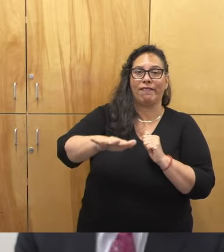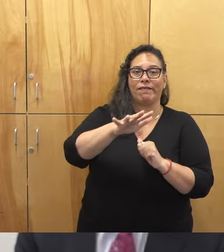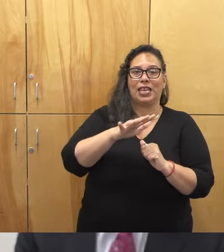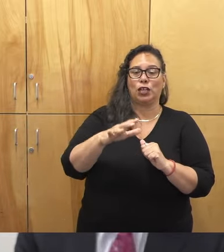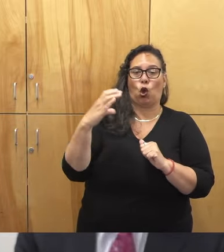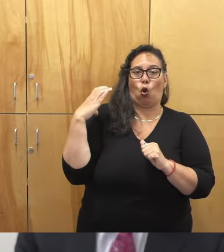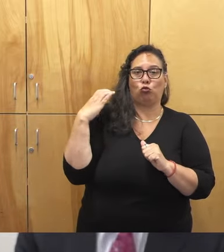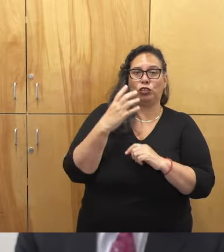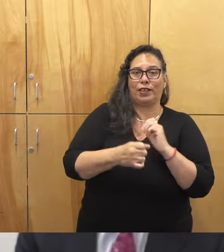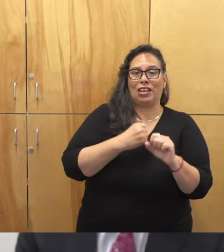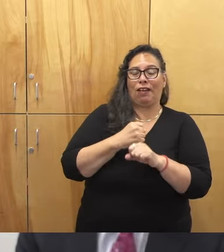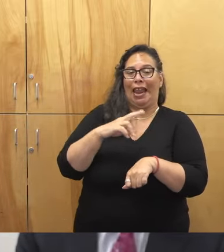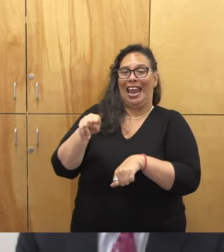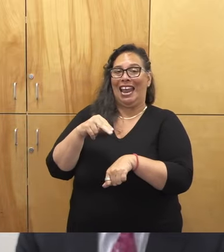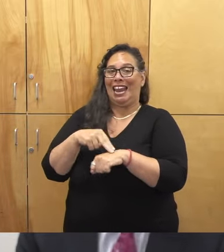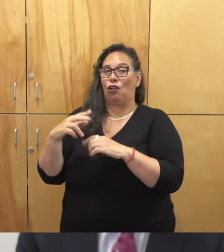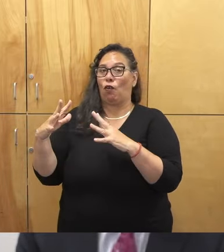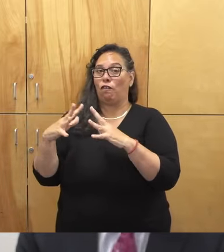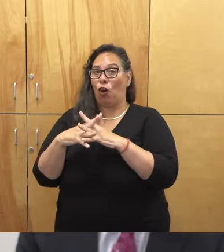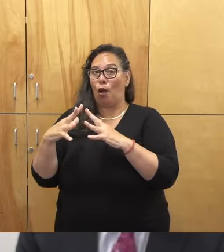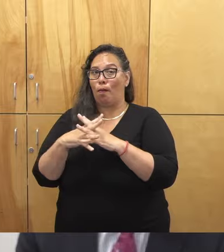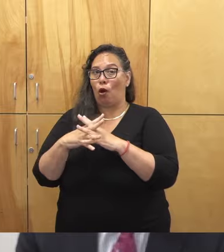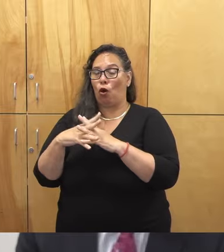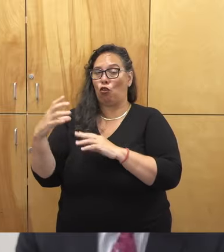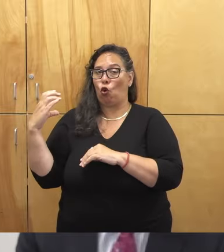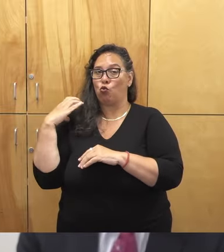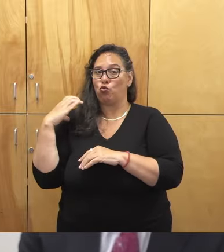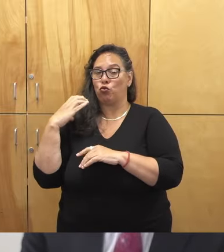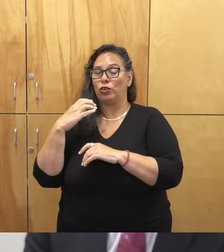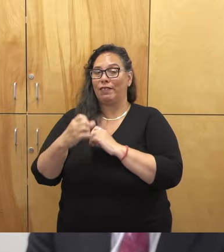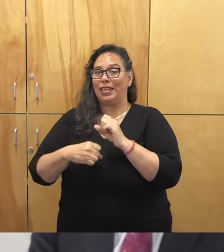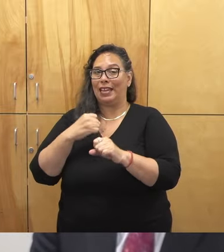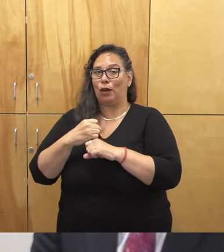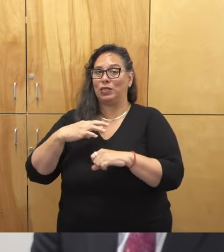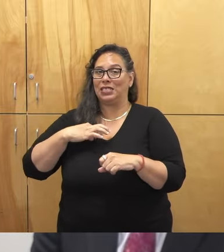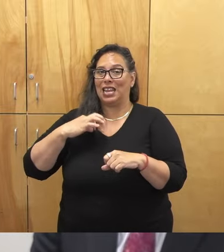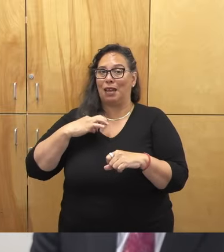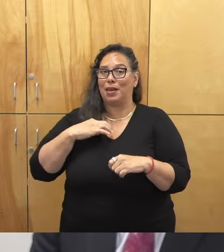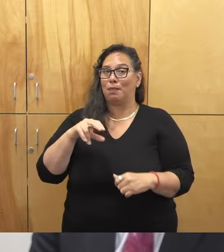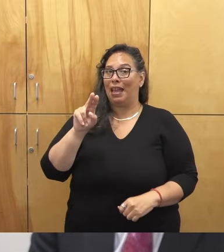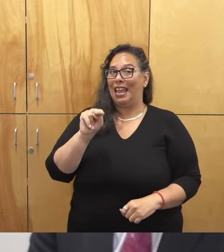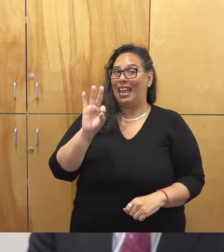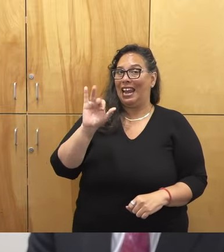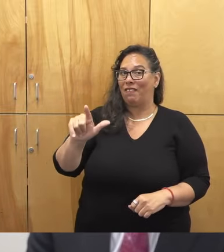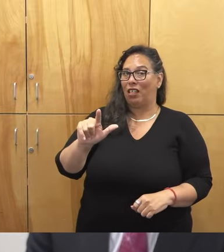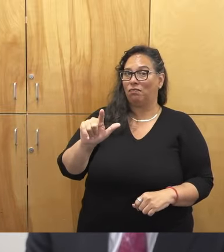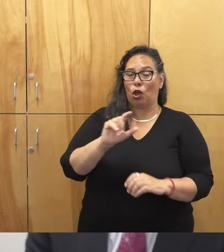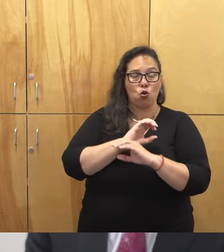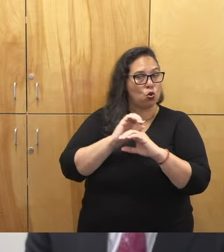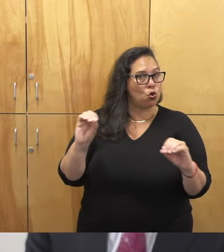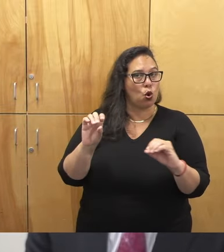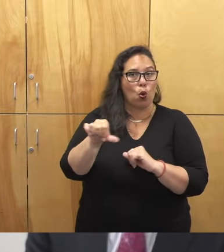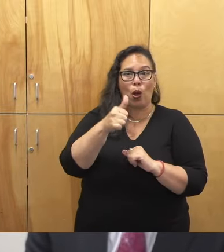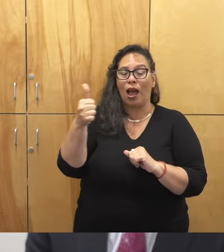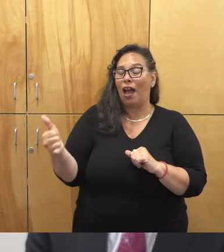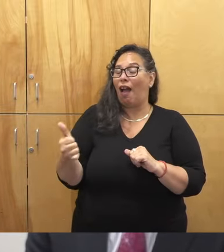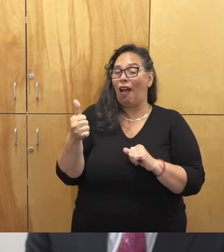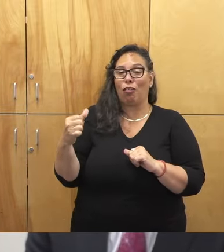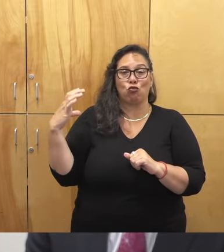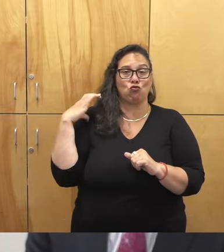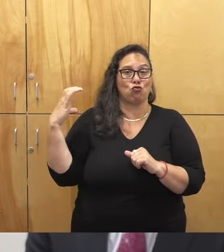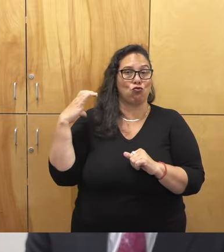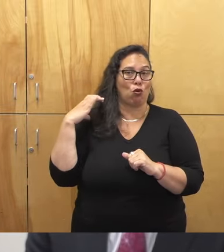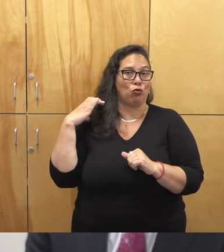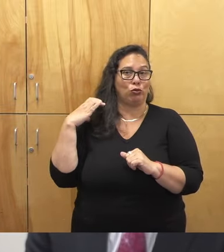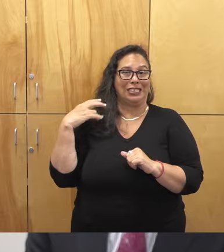and National Football Coach of the Year, which was nominated by the NFL. No other coach in the history of American high school sports have won